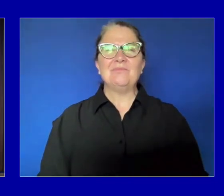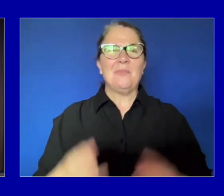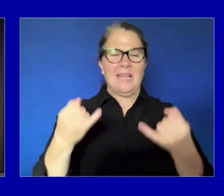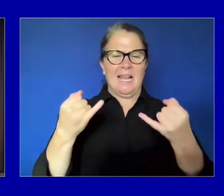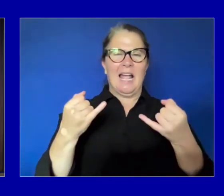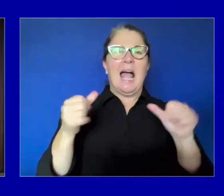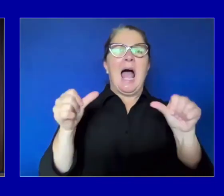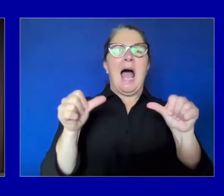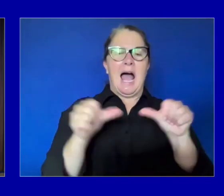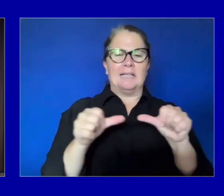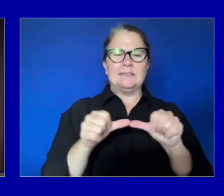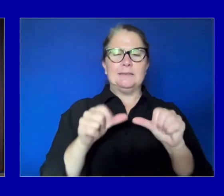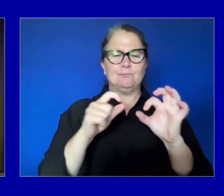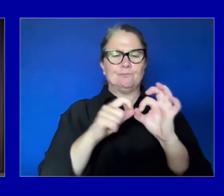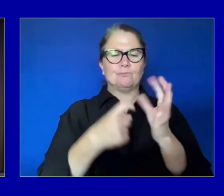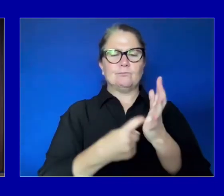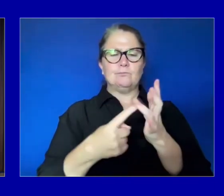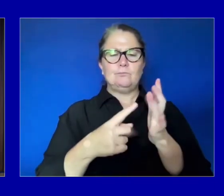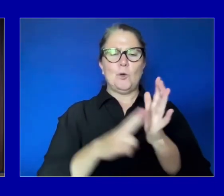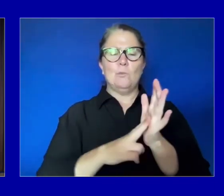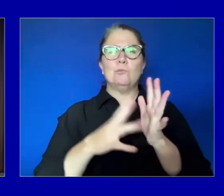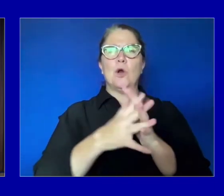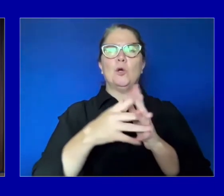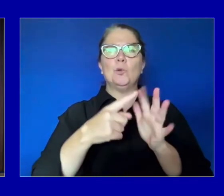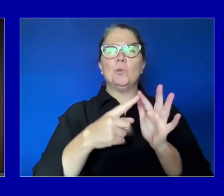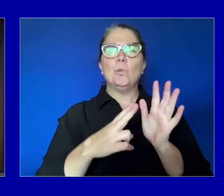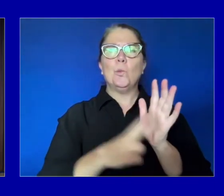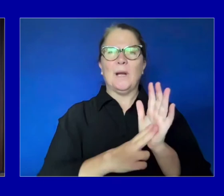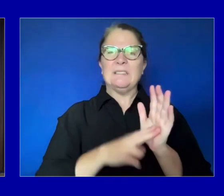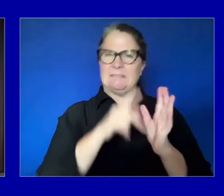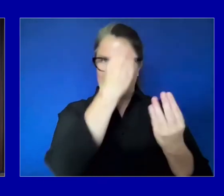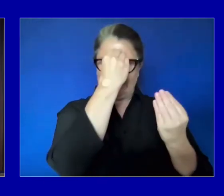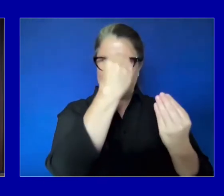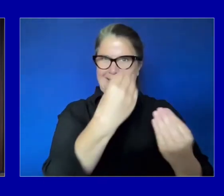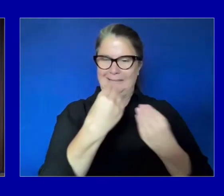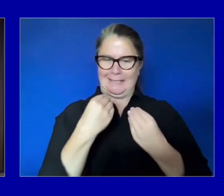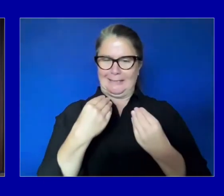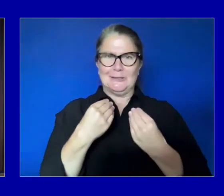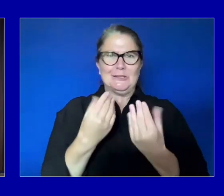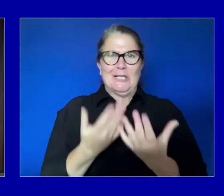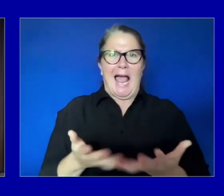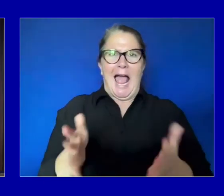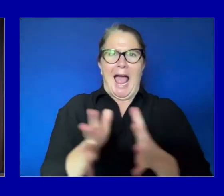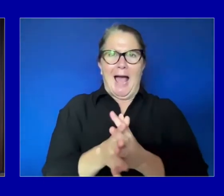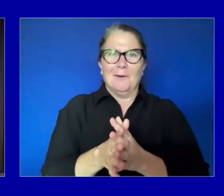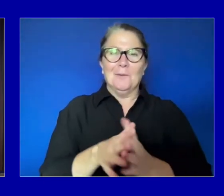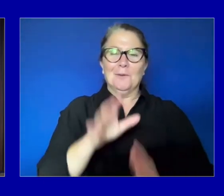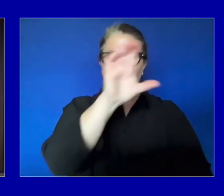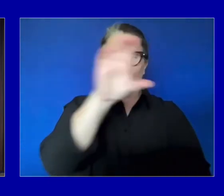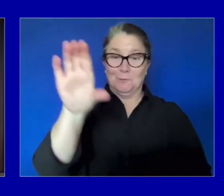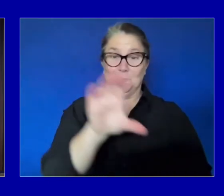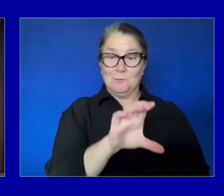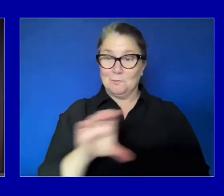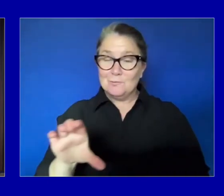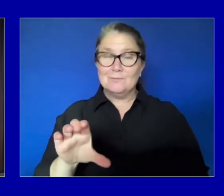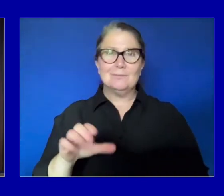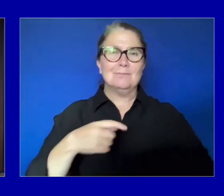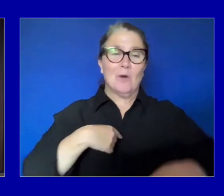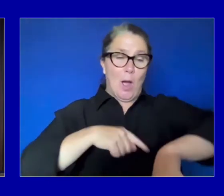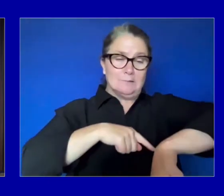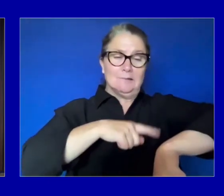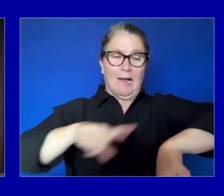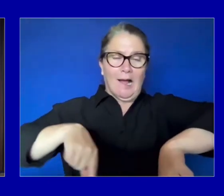Gunditjmara. And, um, she was teaching us over zoom and, you know, we're on this zoom call for hours and I ended